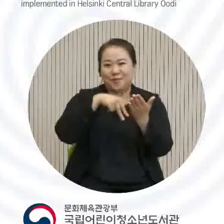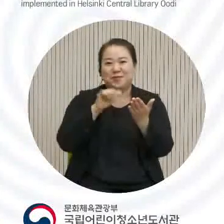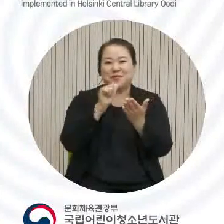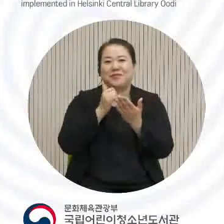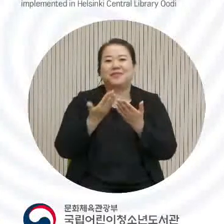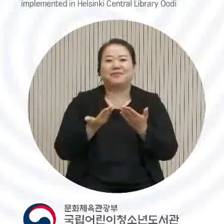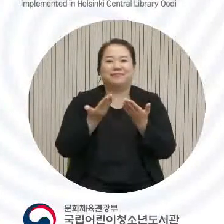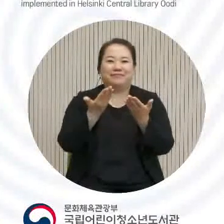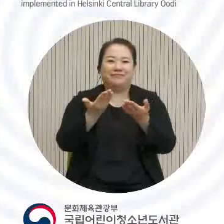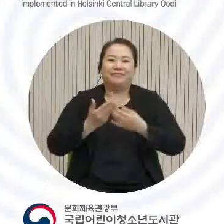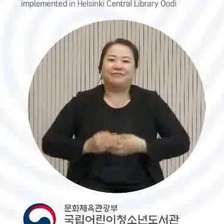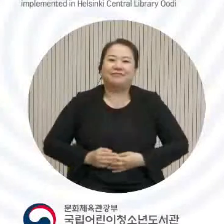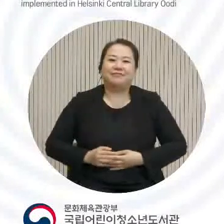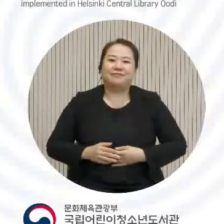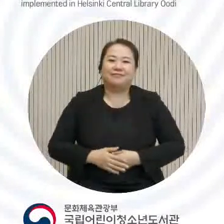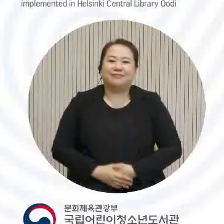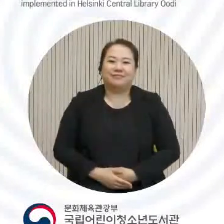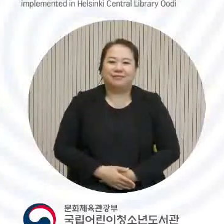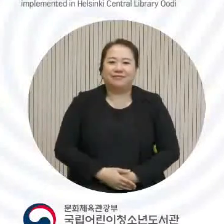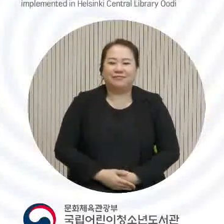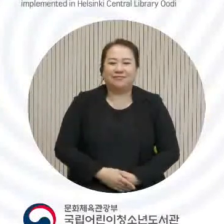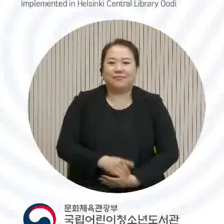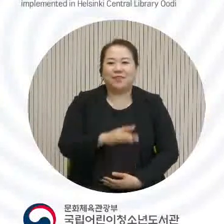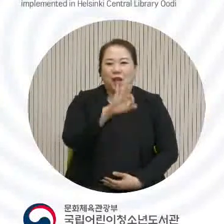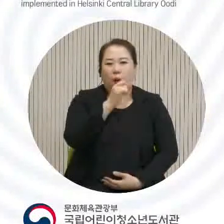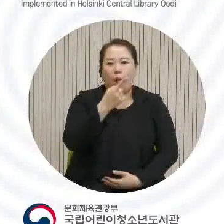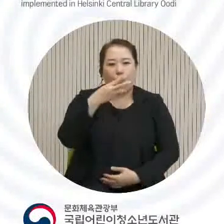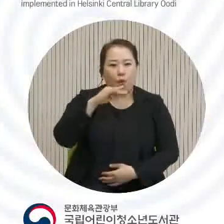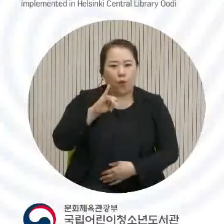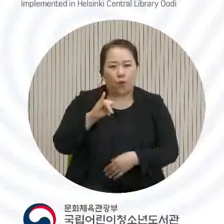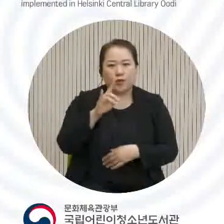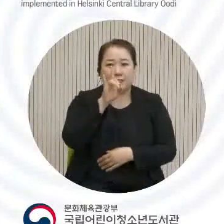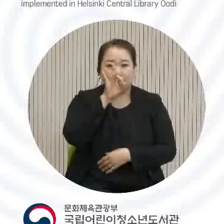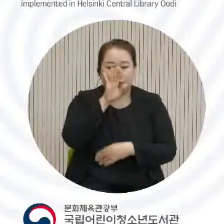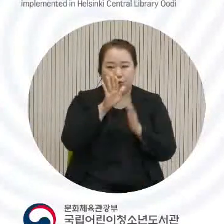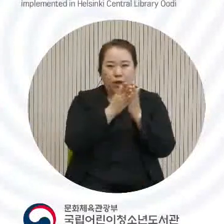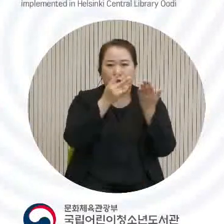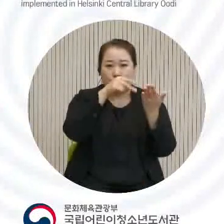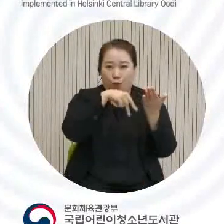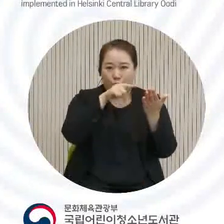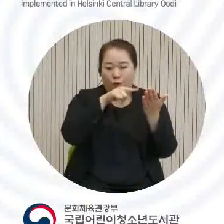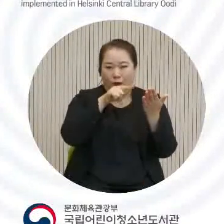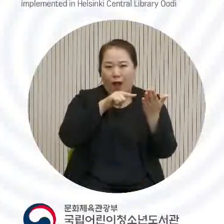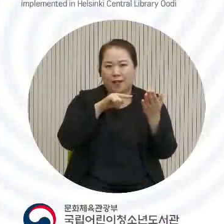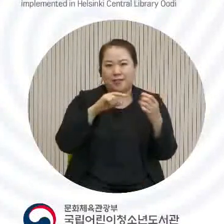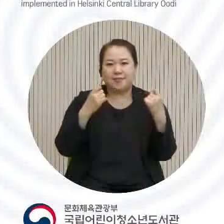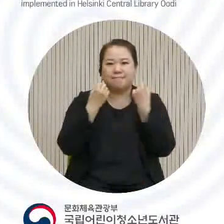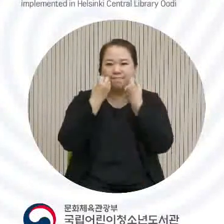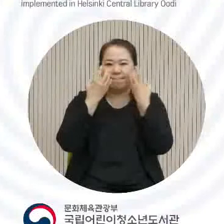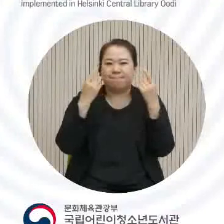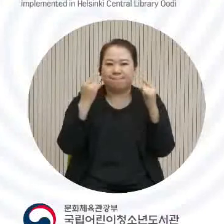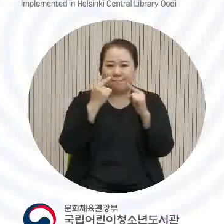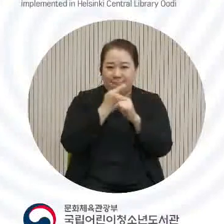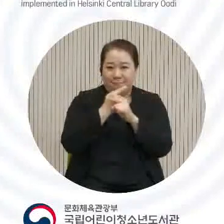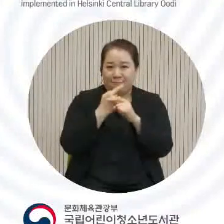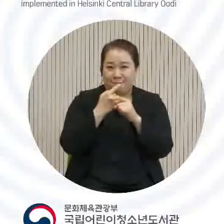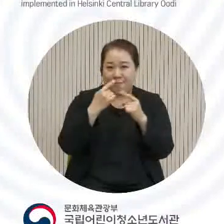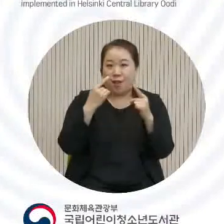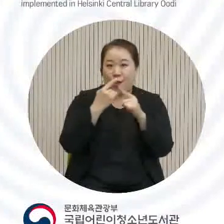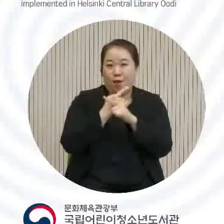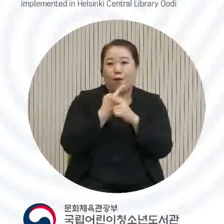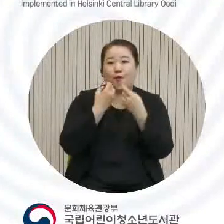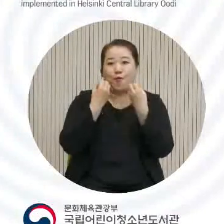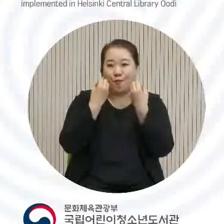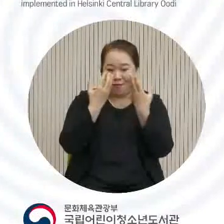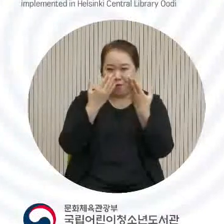Helsinki Central Library OD is an innovative new library with a mission to develop and find new ways to